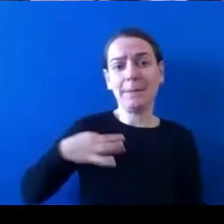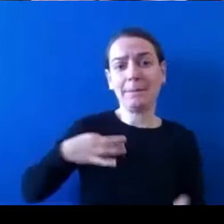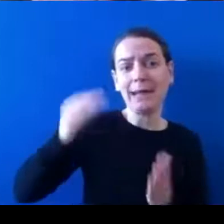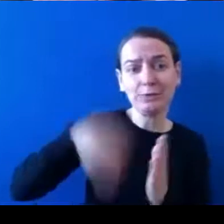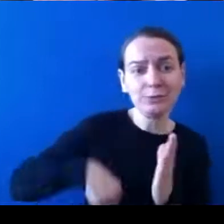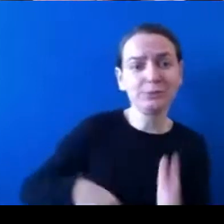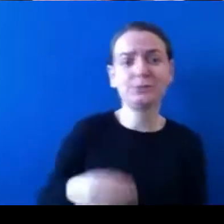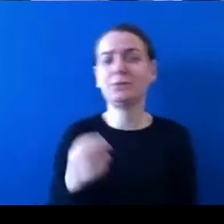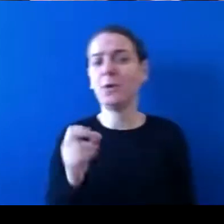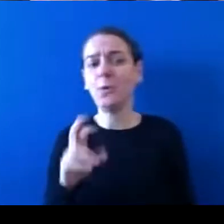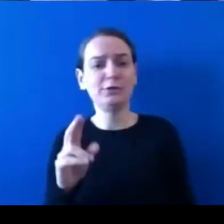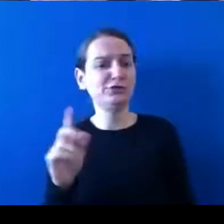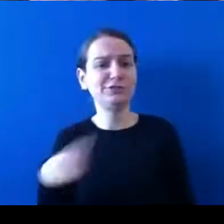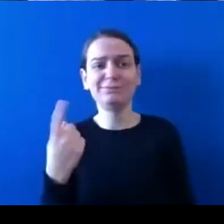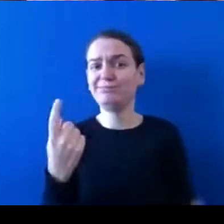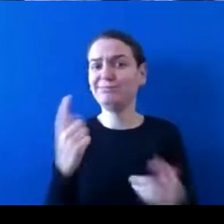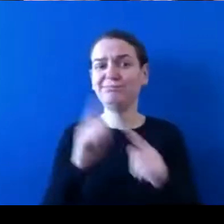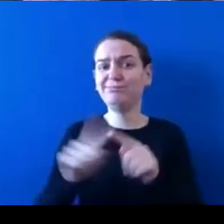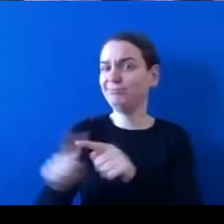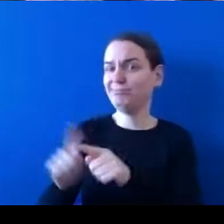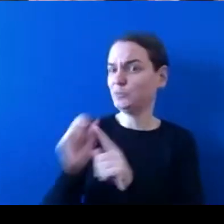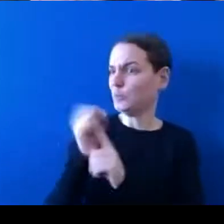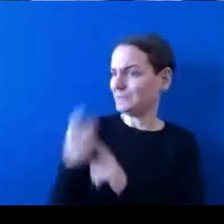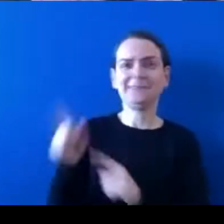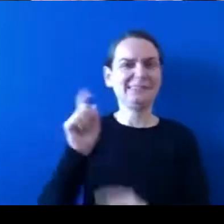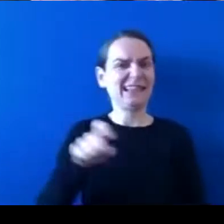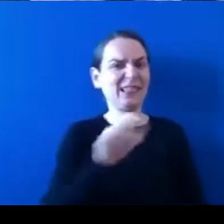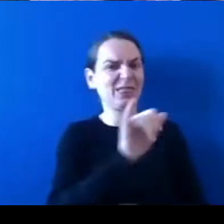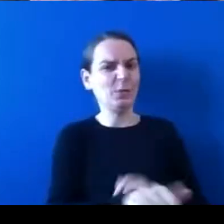calculus, unless you're in a science program.